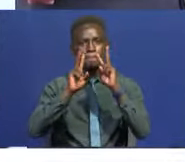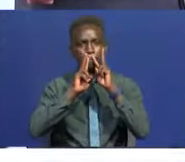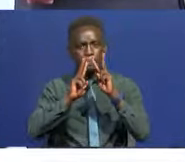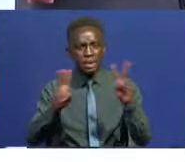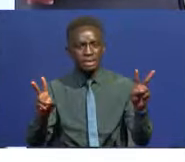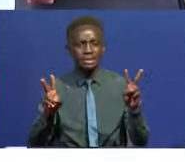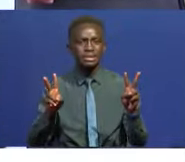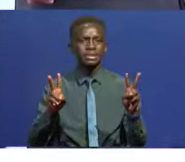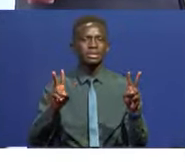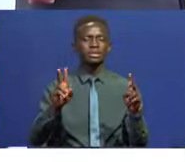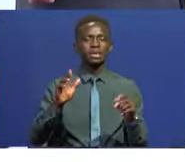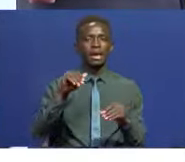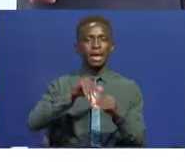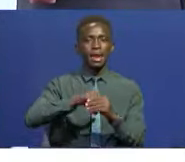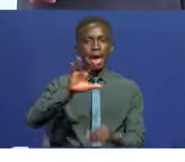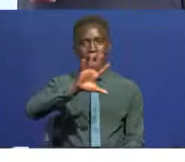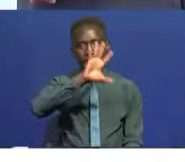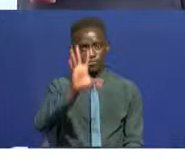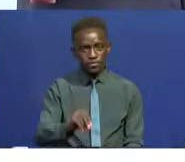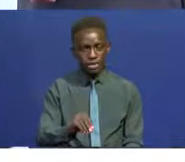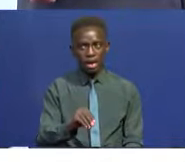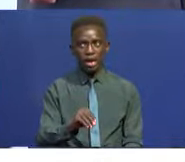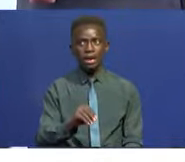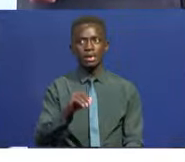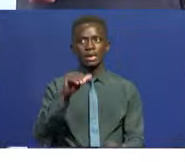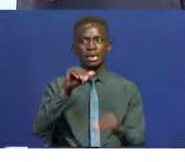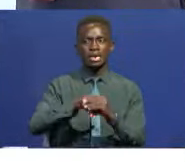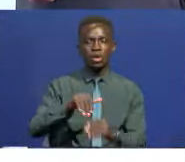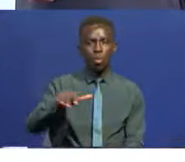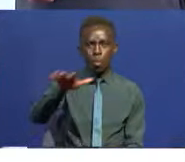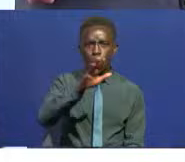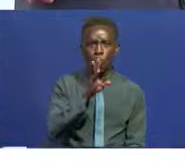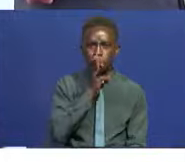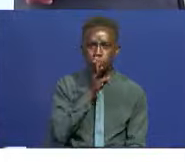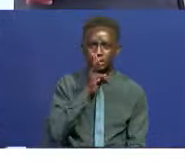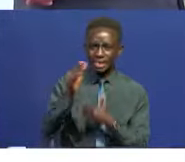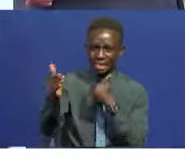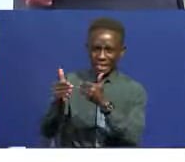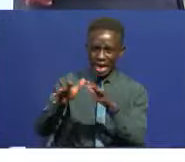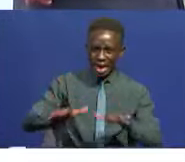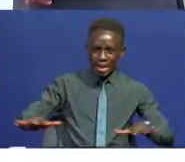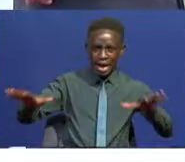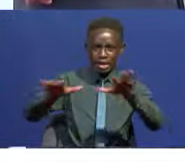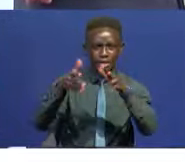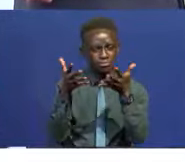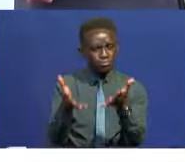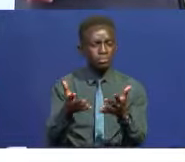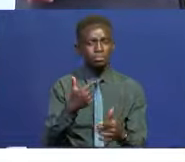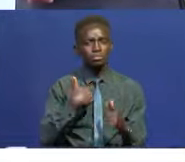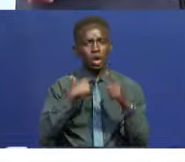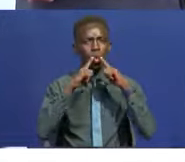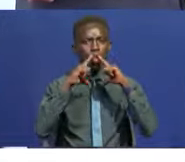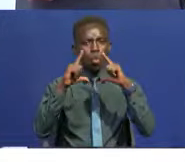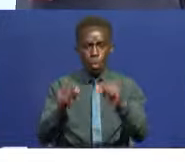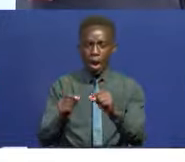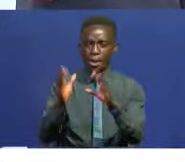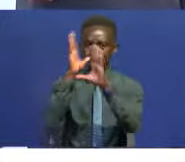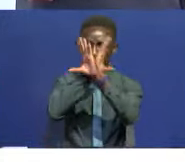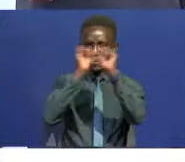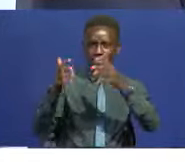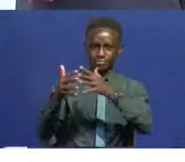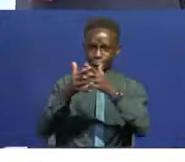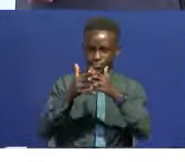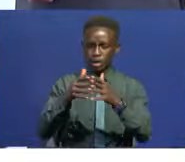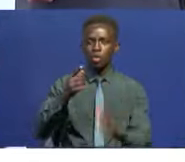Africa, in the Great Lakes region. And I want to say, Mr. President, we value the support,